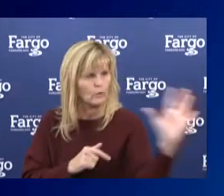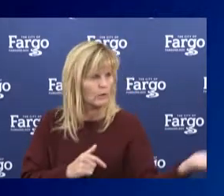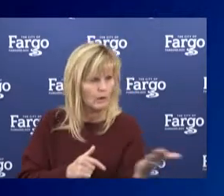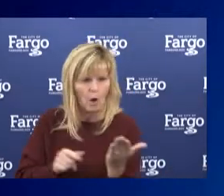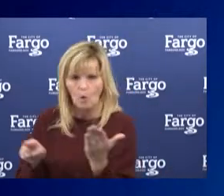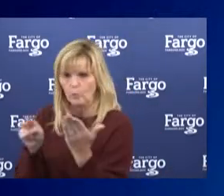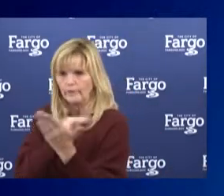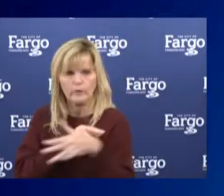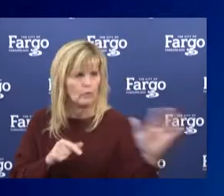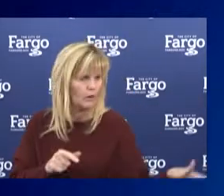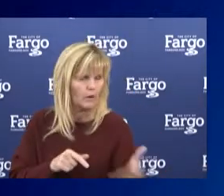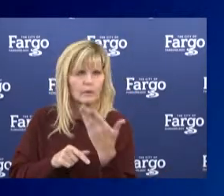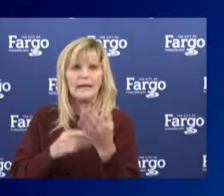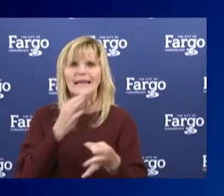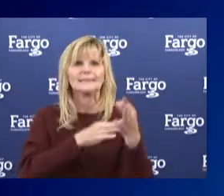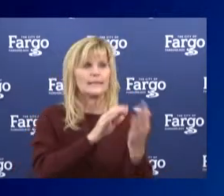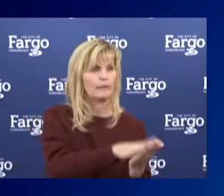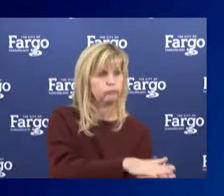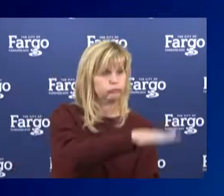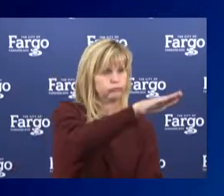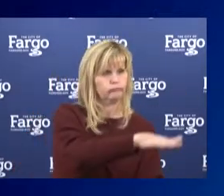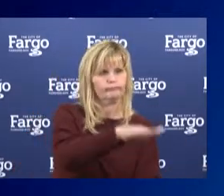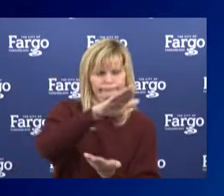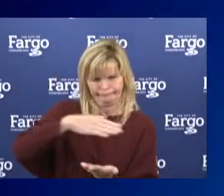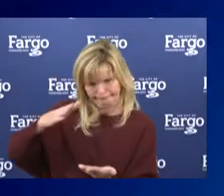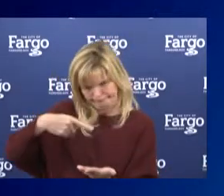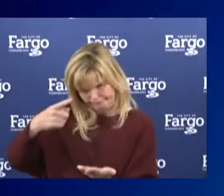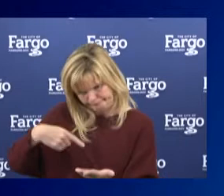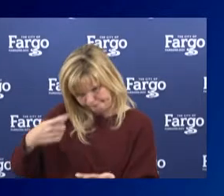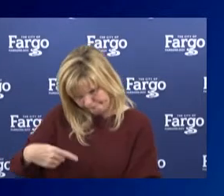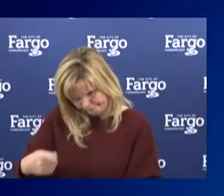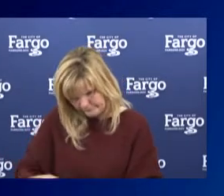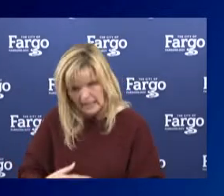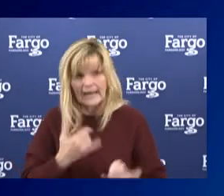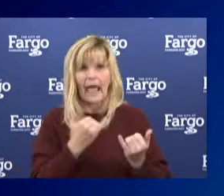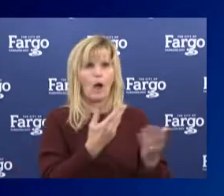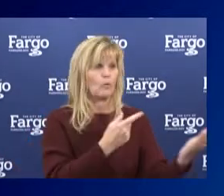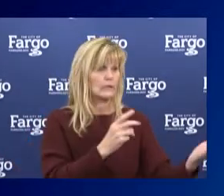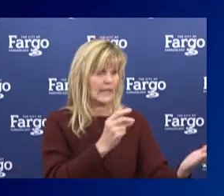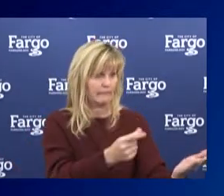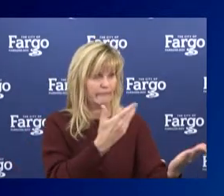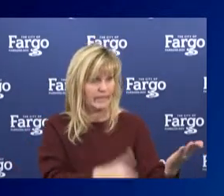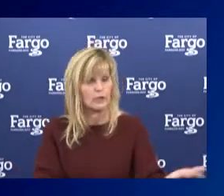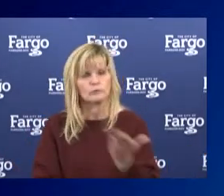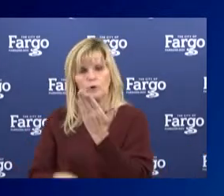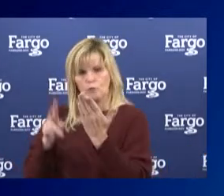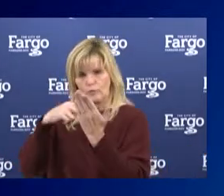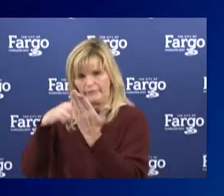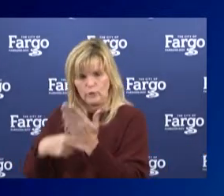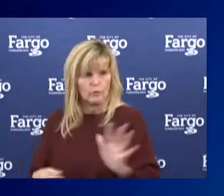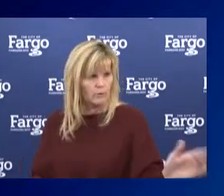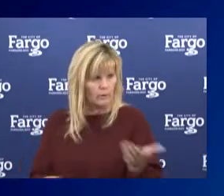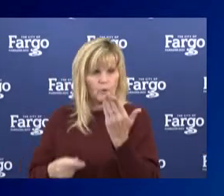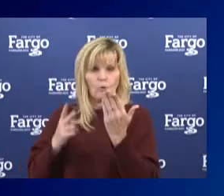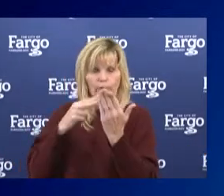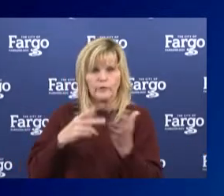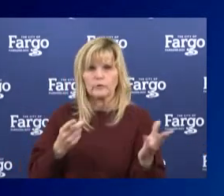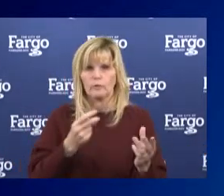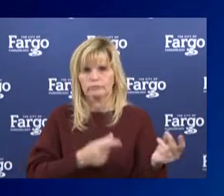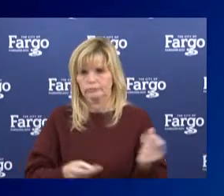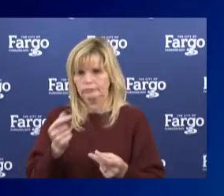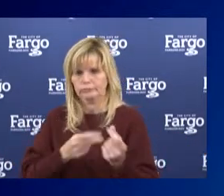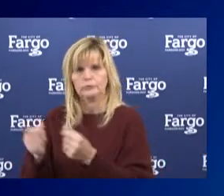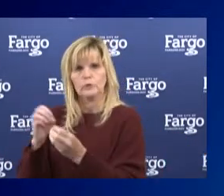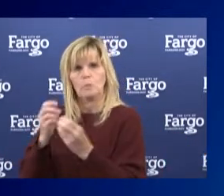that the companies are manufacturing the vaccine so that it's ready to go if it proves to be safe and